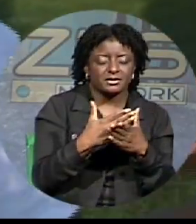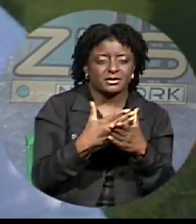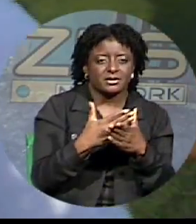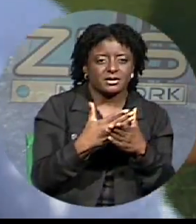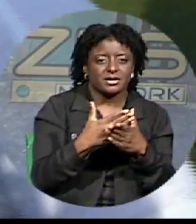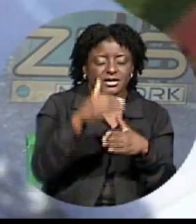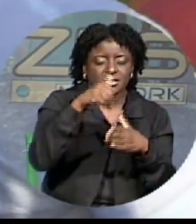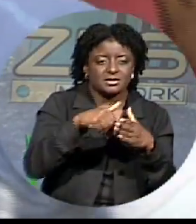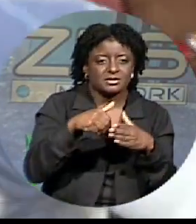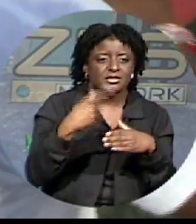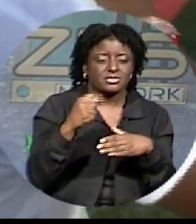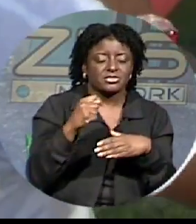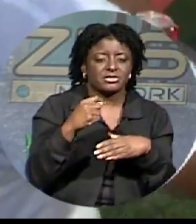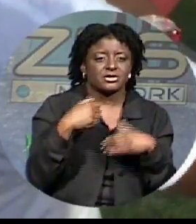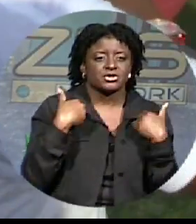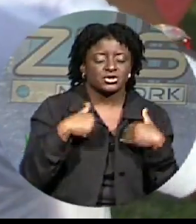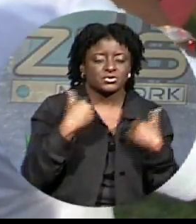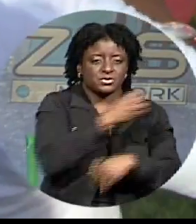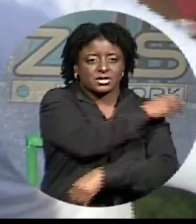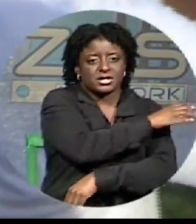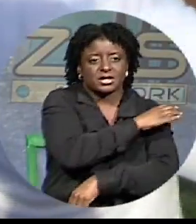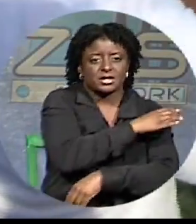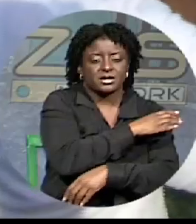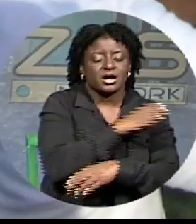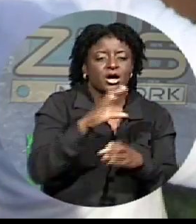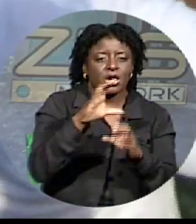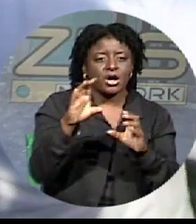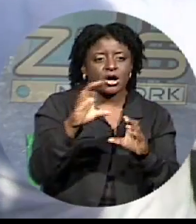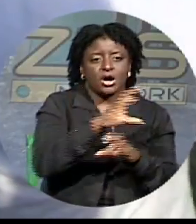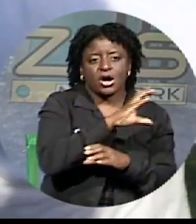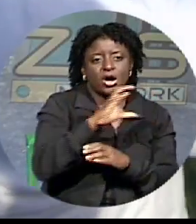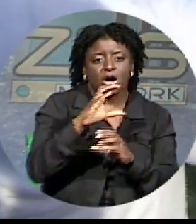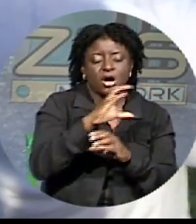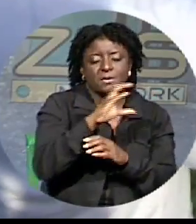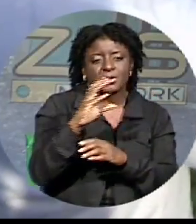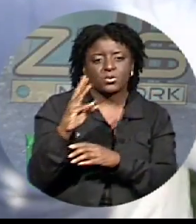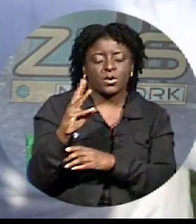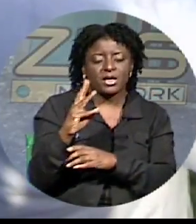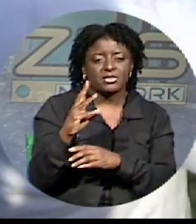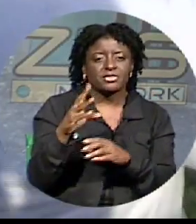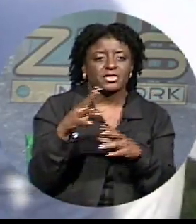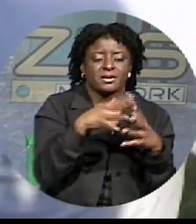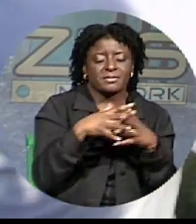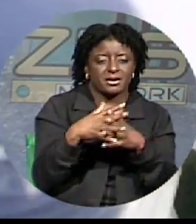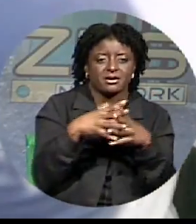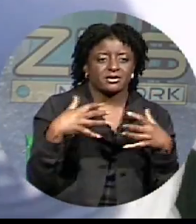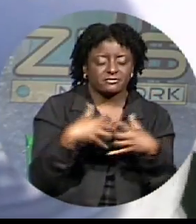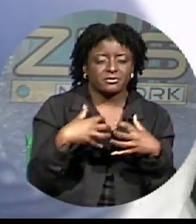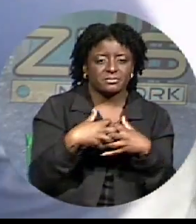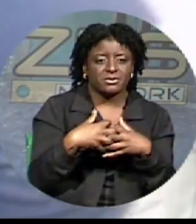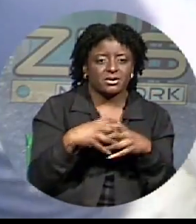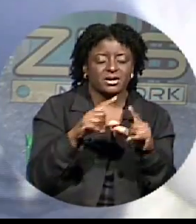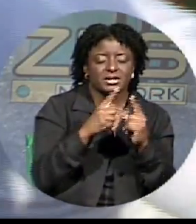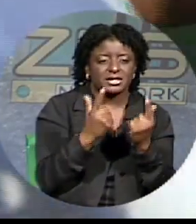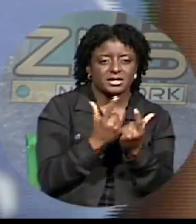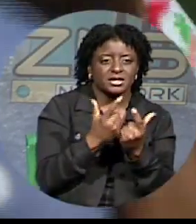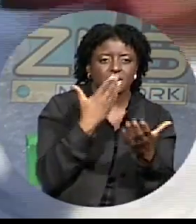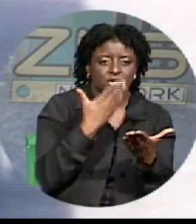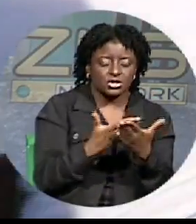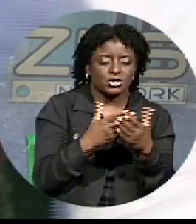the Commonwealth American Football League. It's a great opportunity for them to learn something or get involved in the game of